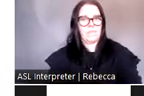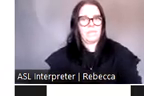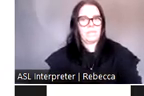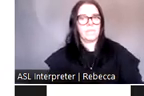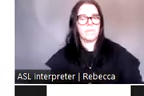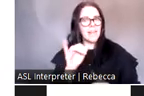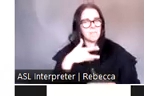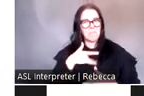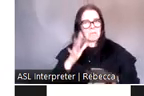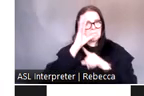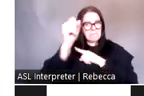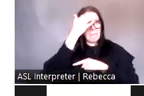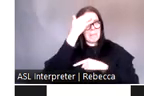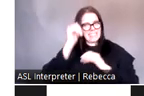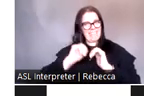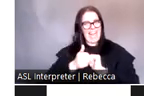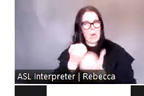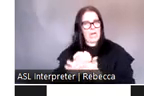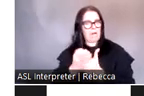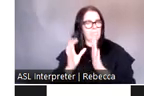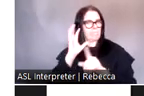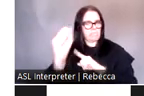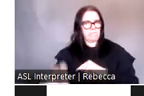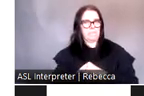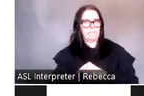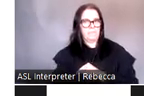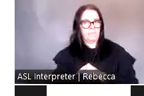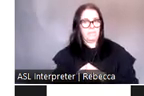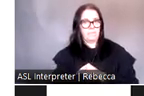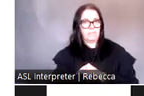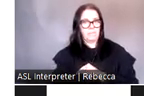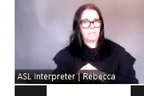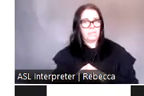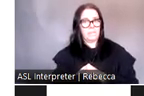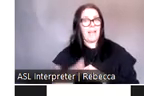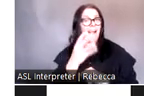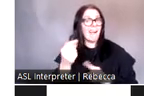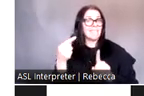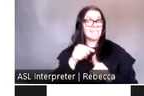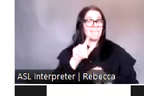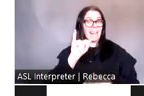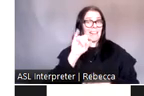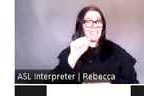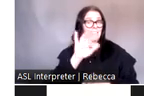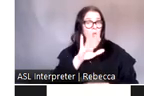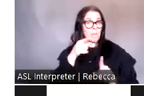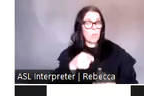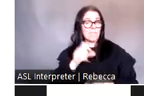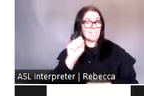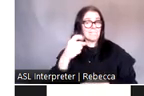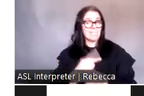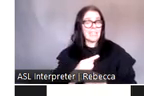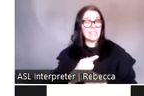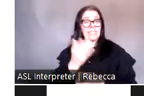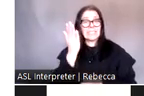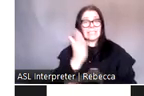developing. And, you know, to go back to Lisa's point, because some traditional certifications don't necessarily give